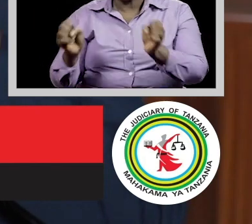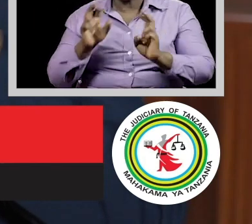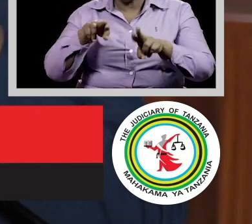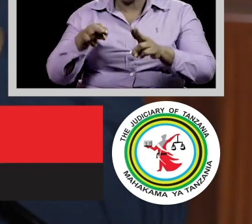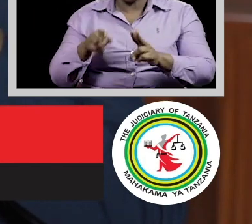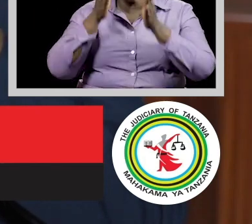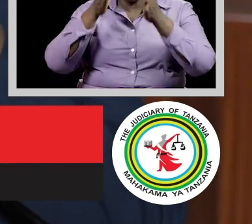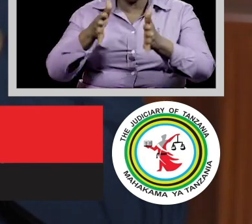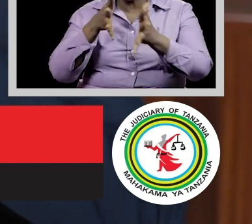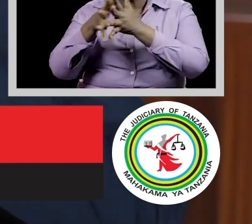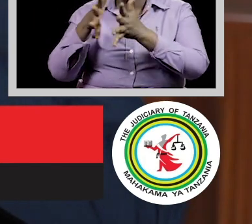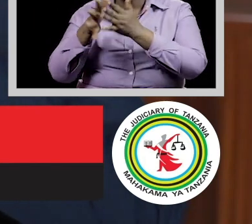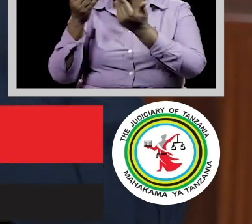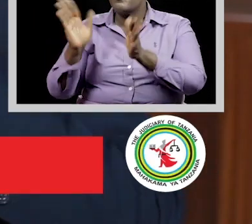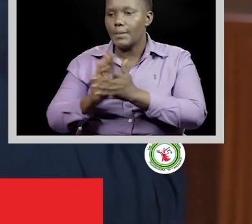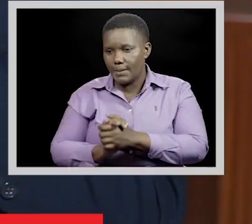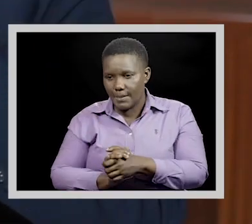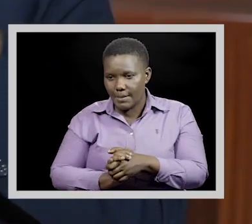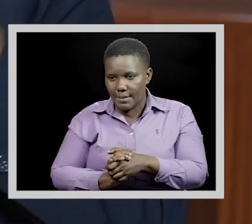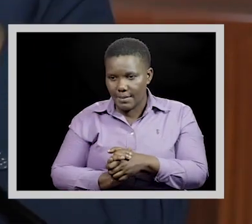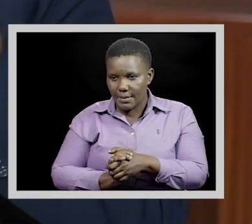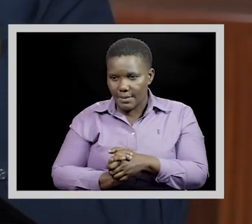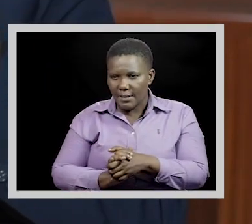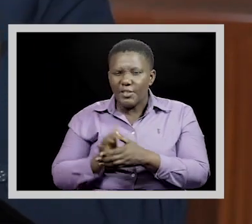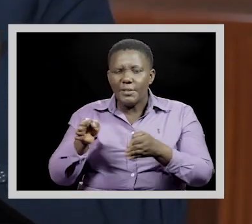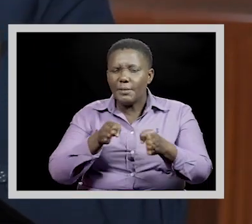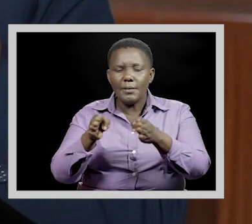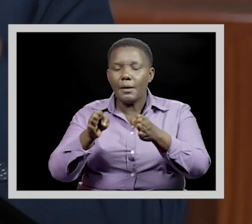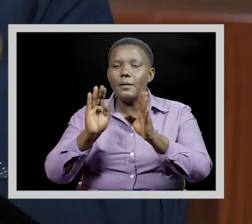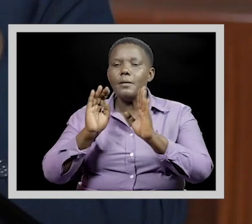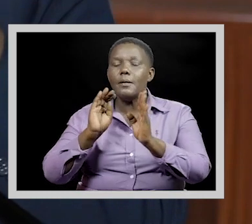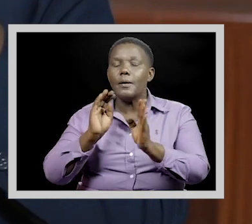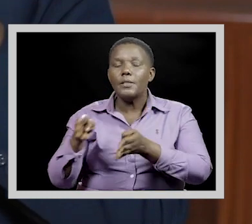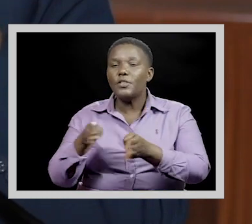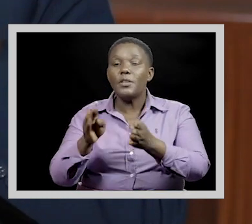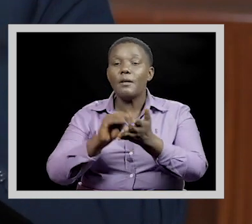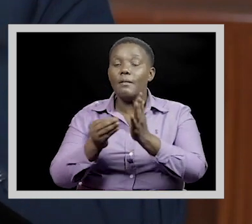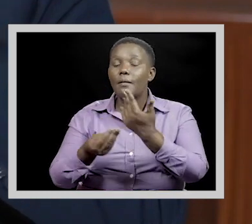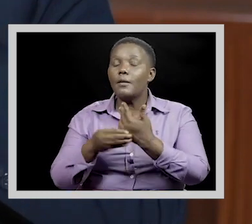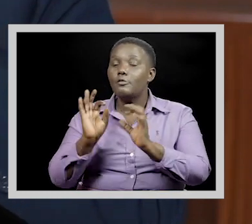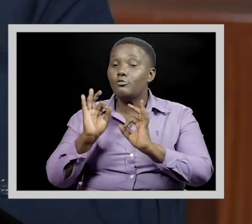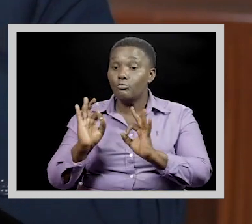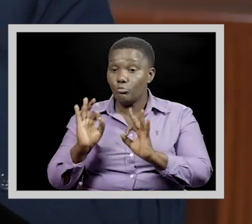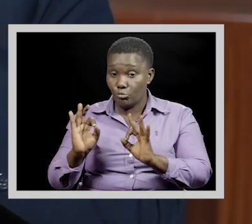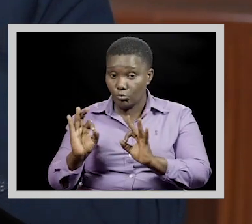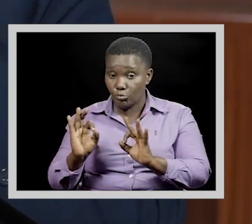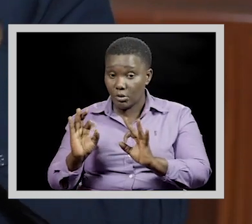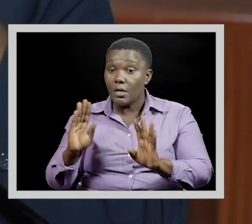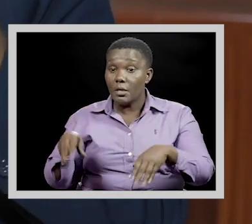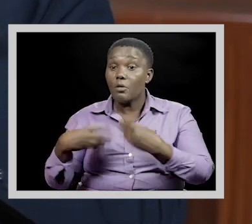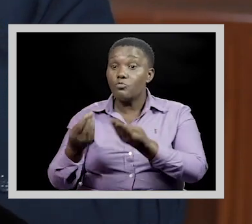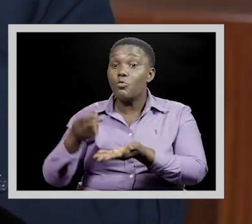but the High Court pronounced what are the best and appropriate practices through